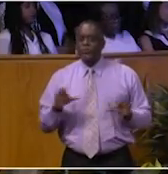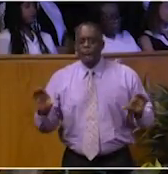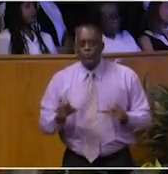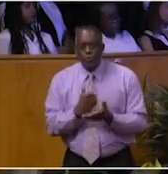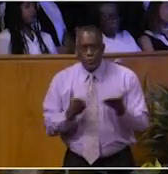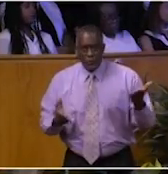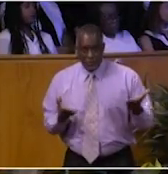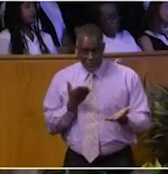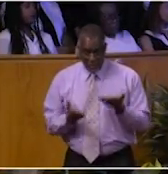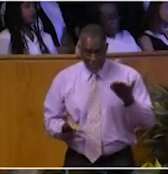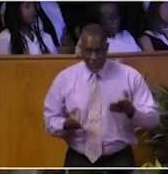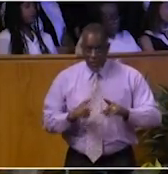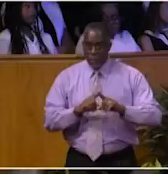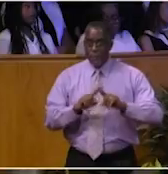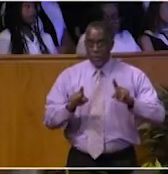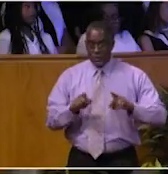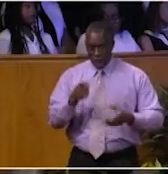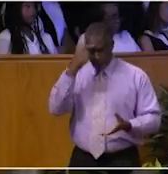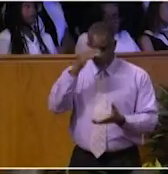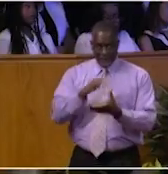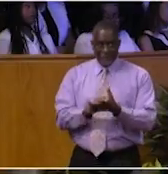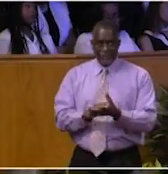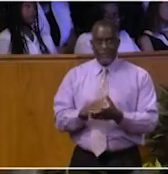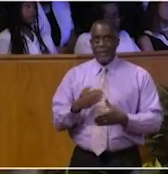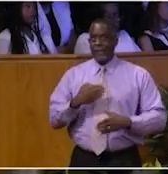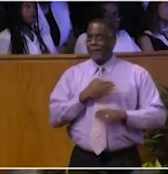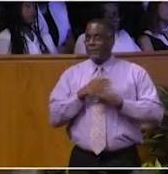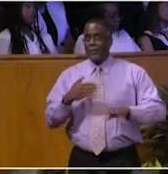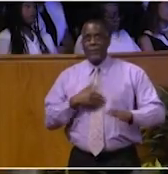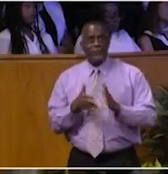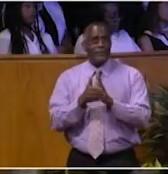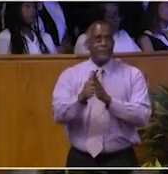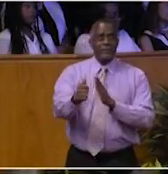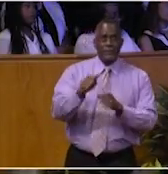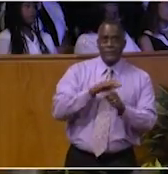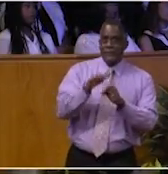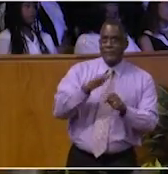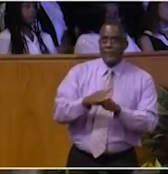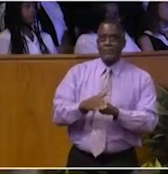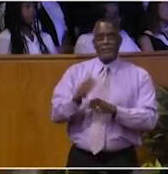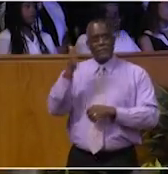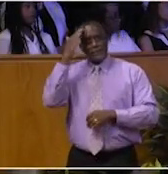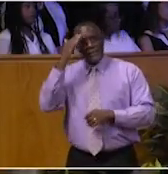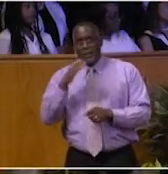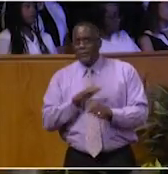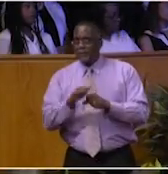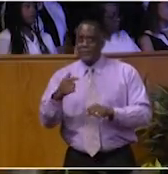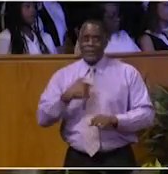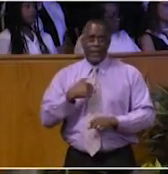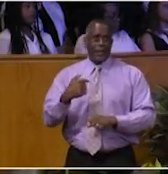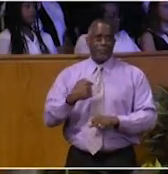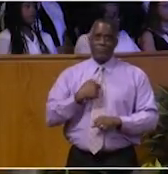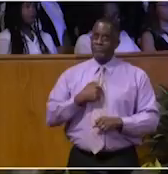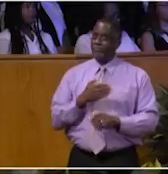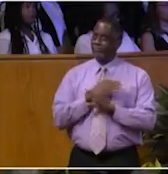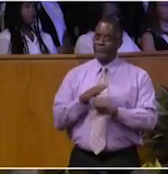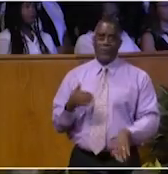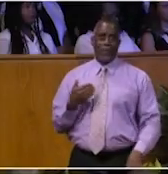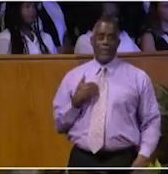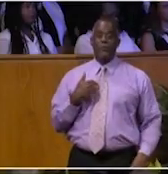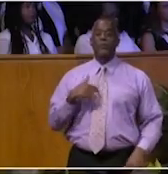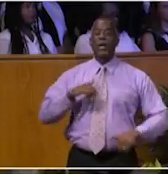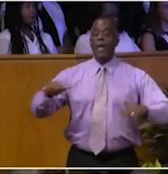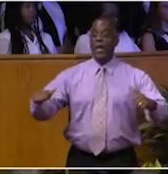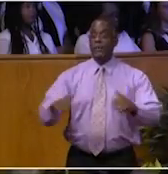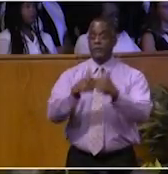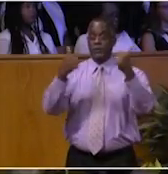something, but believe that you lack the knowledge, the skill, or the expertise to get the job done. I challenge you